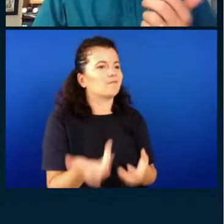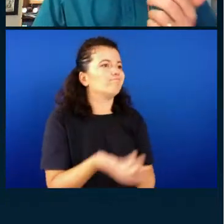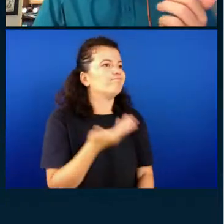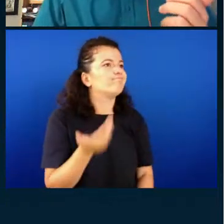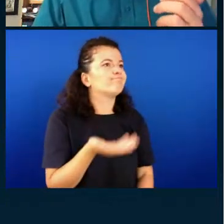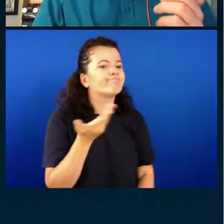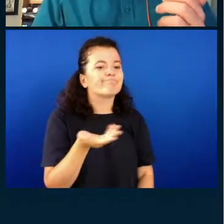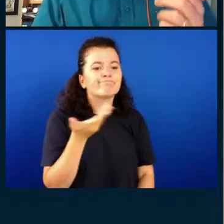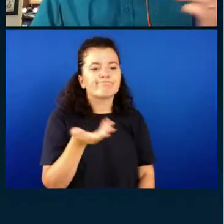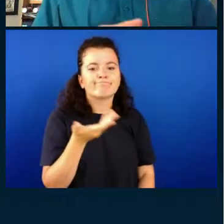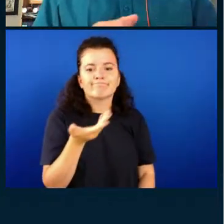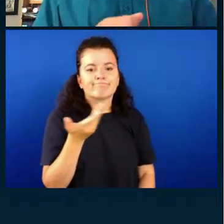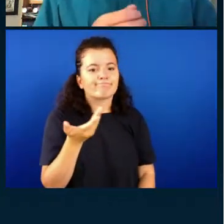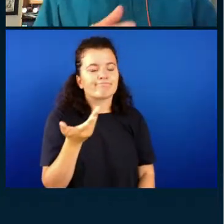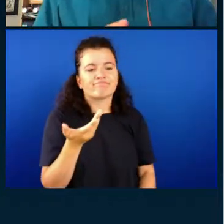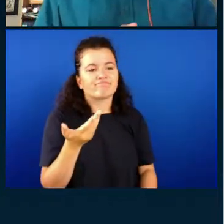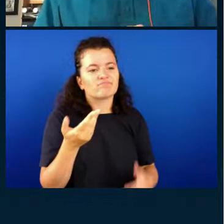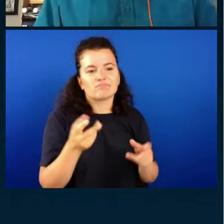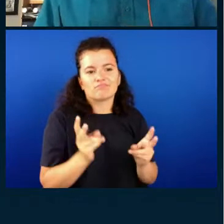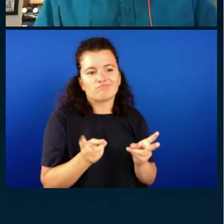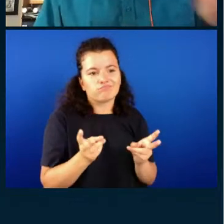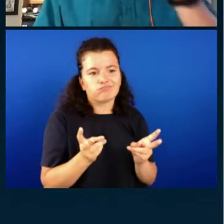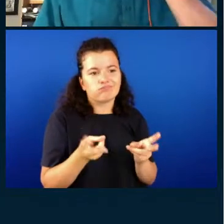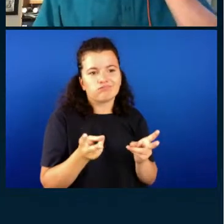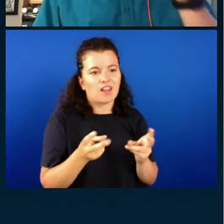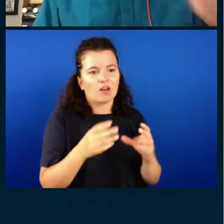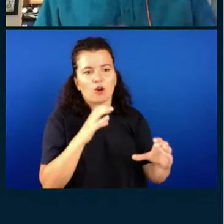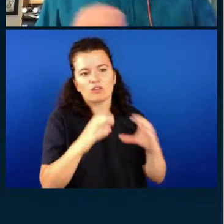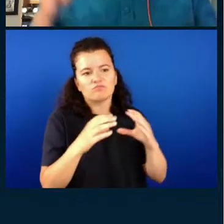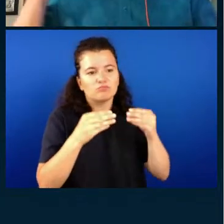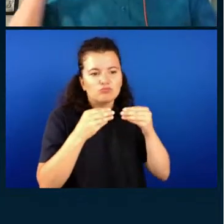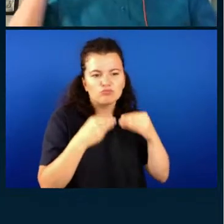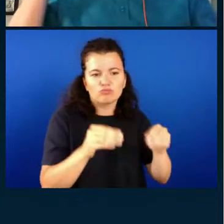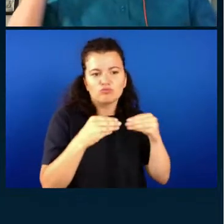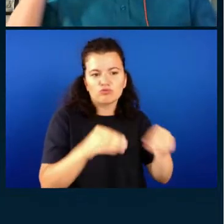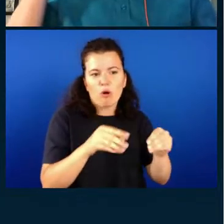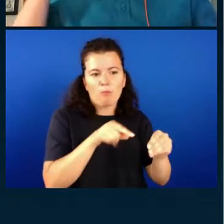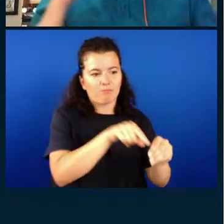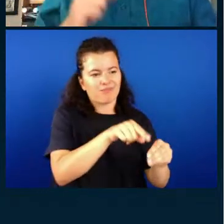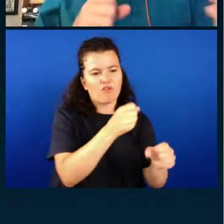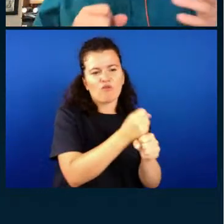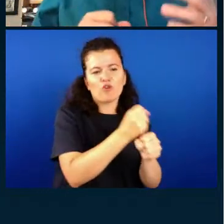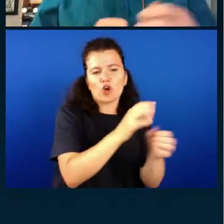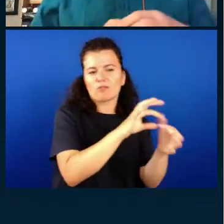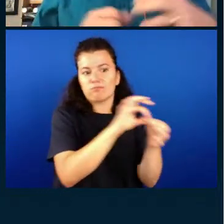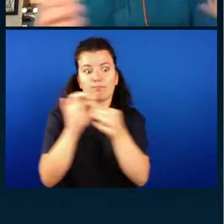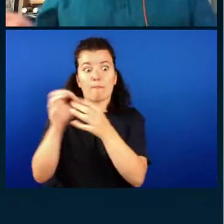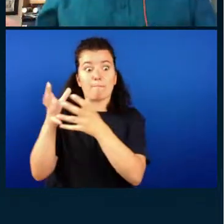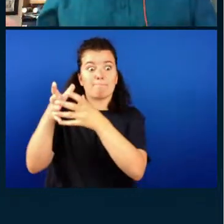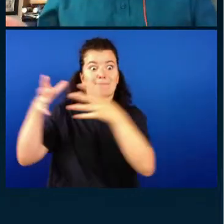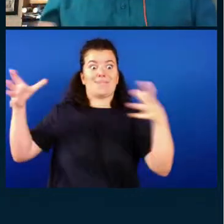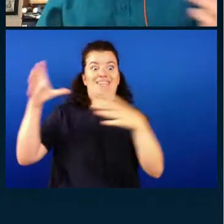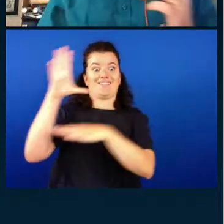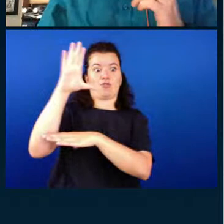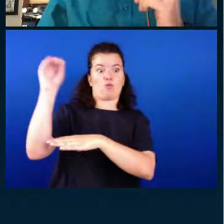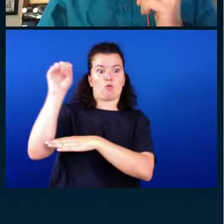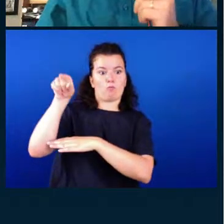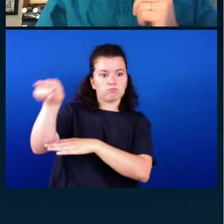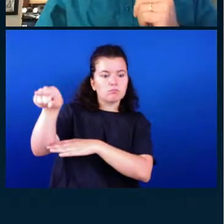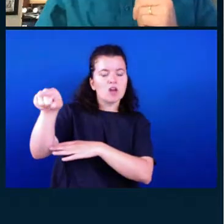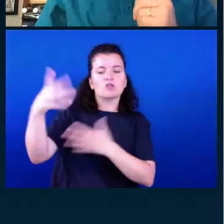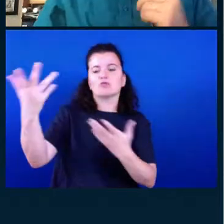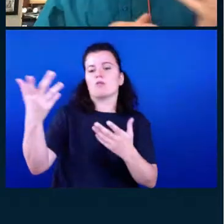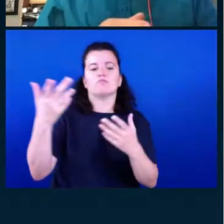pretty standard. It was a consultant shop that was working for a very large company, and they were building line of business